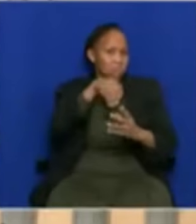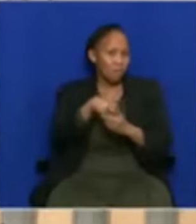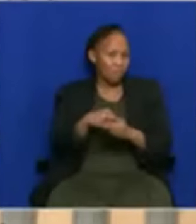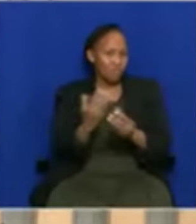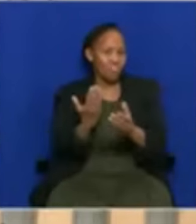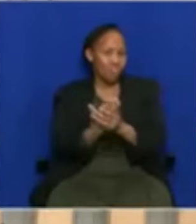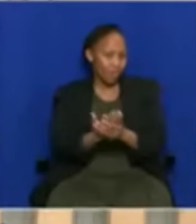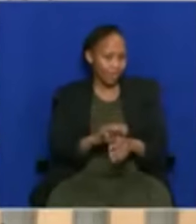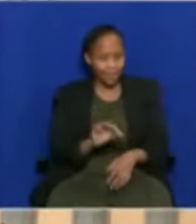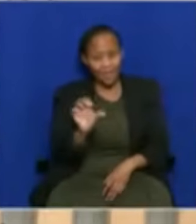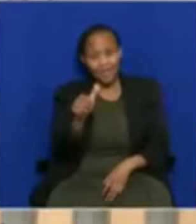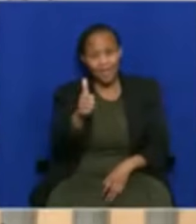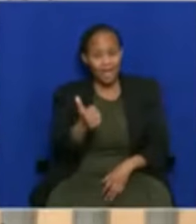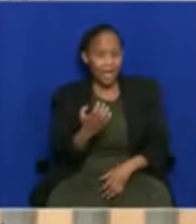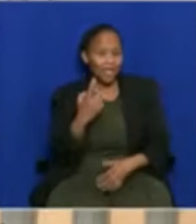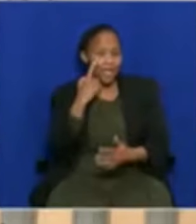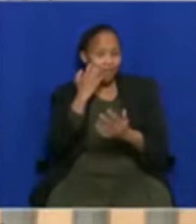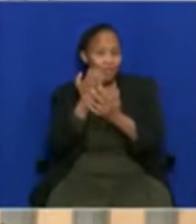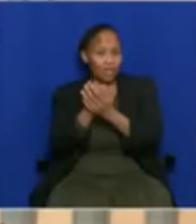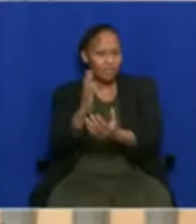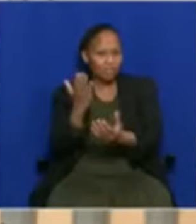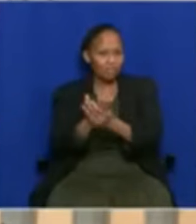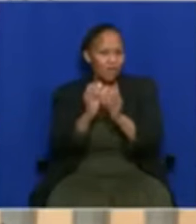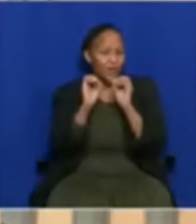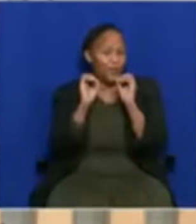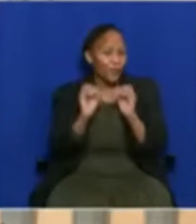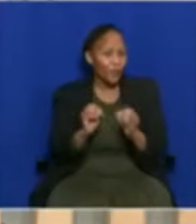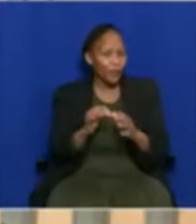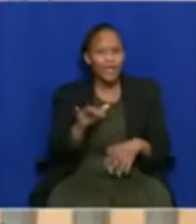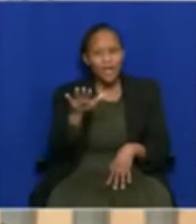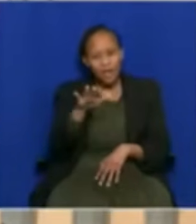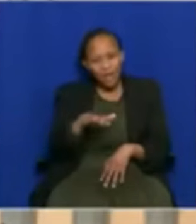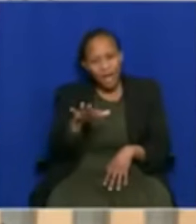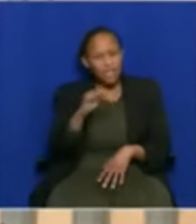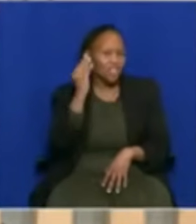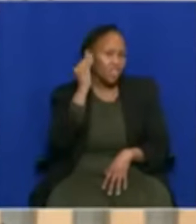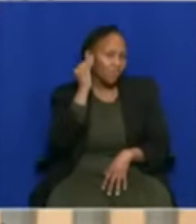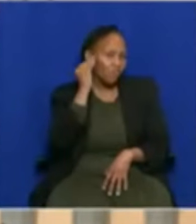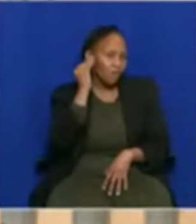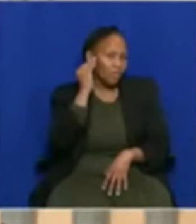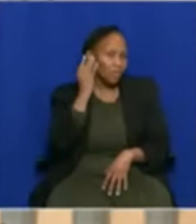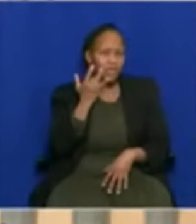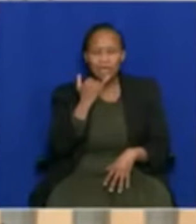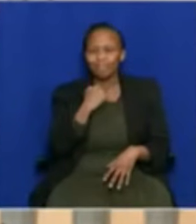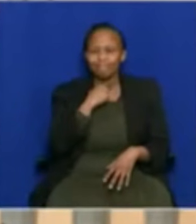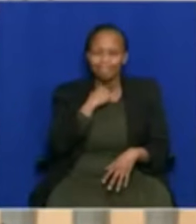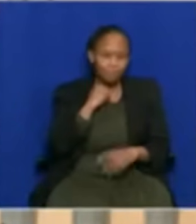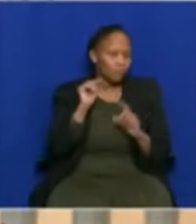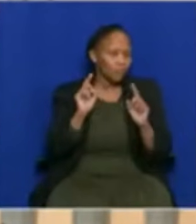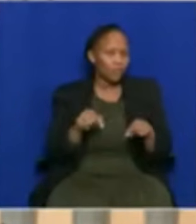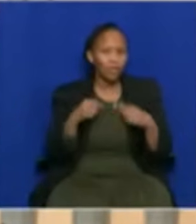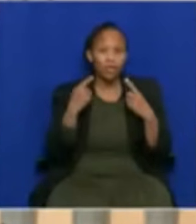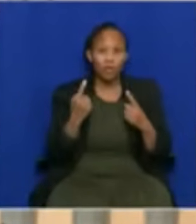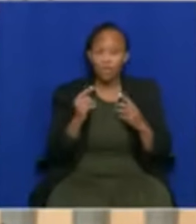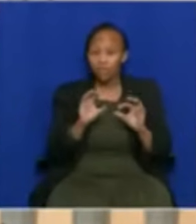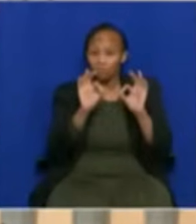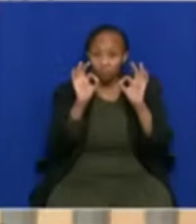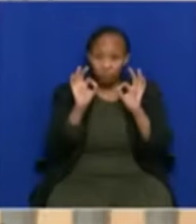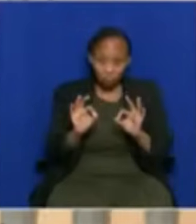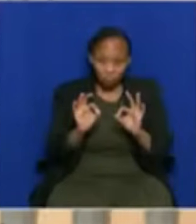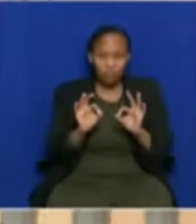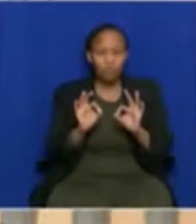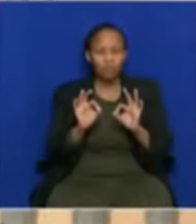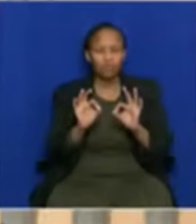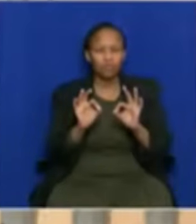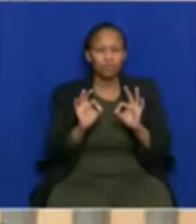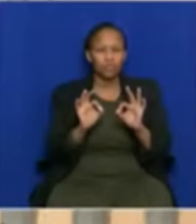the dockets. The lack of location information makes it impossible to determine proper jurisdiction at this stage.